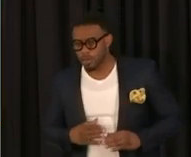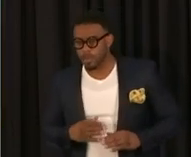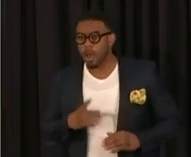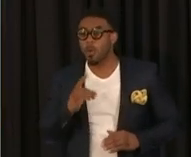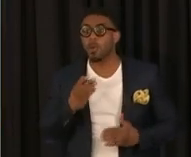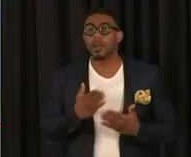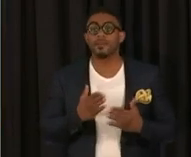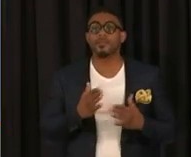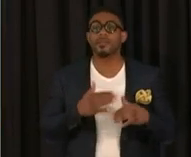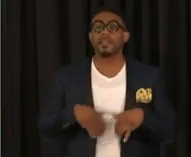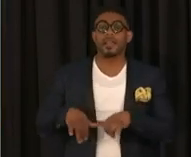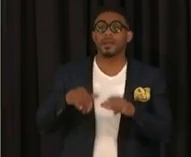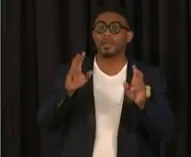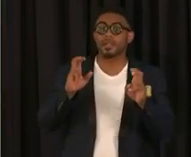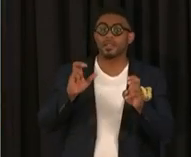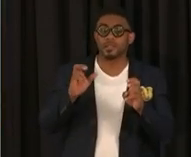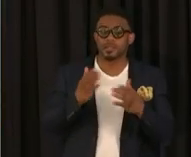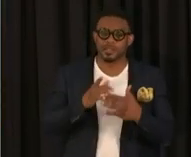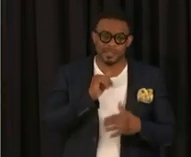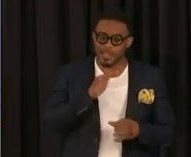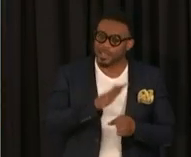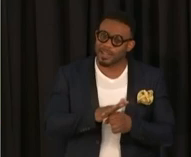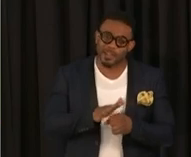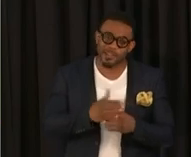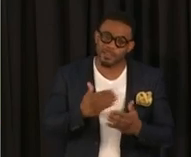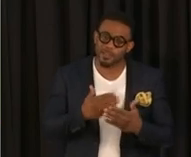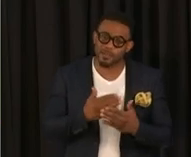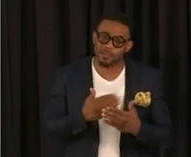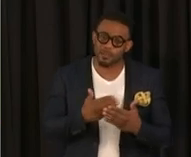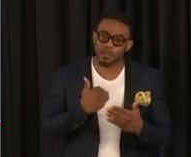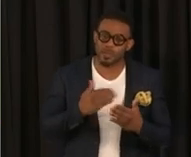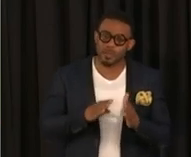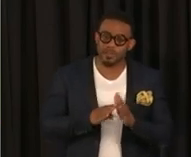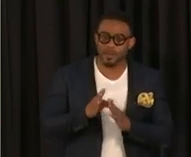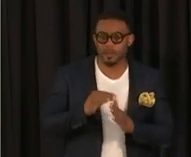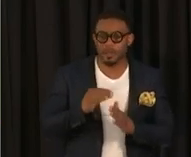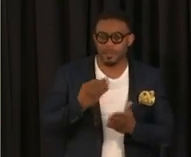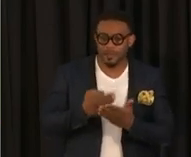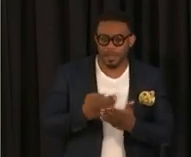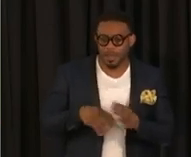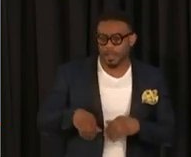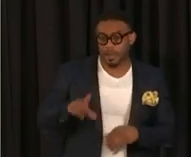owners. And one of the common issues that they said is there's not enough pre-development